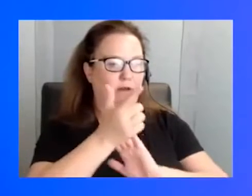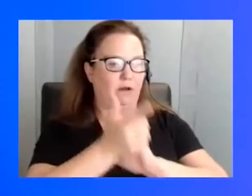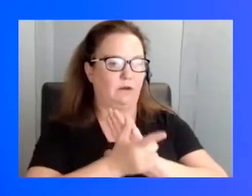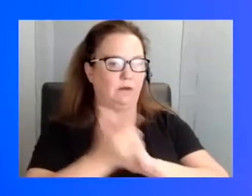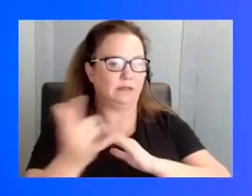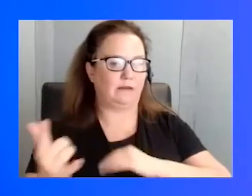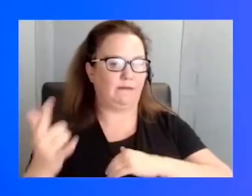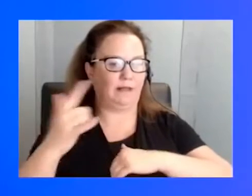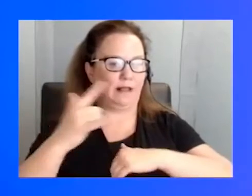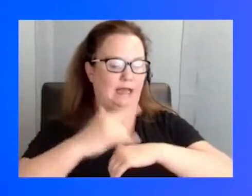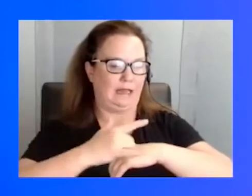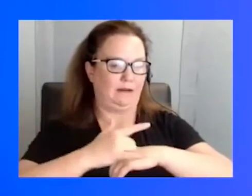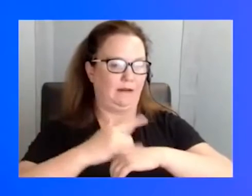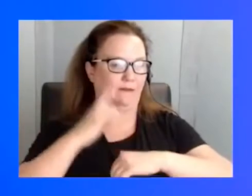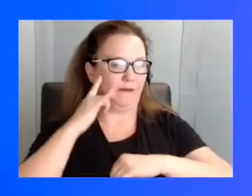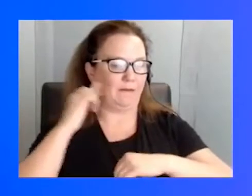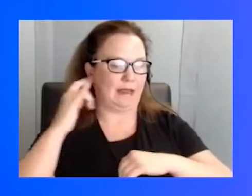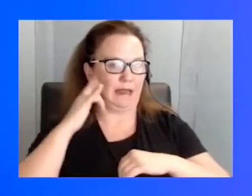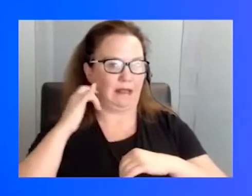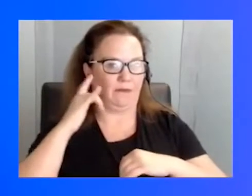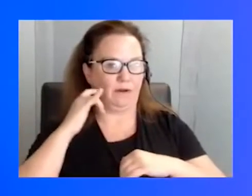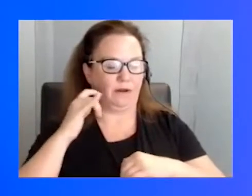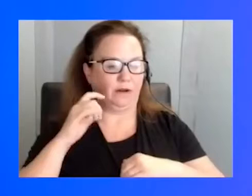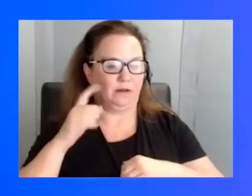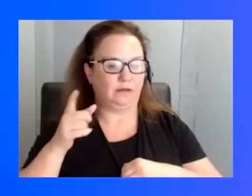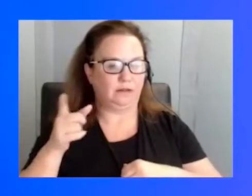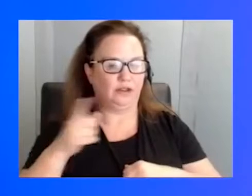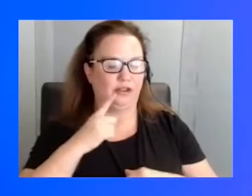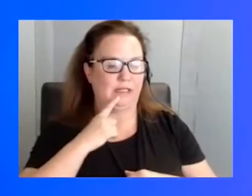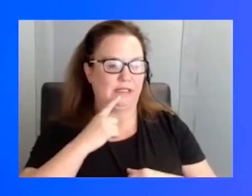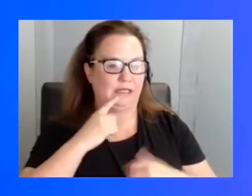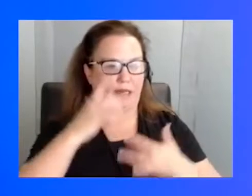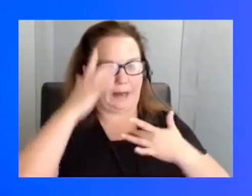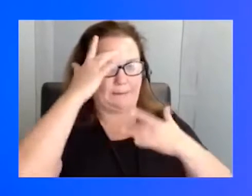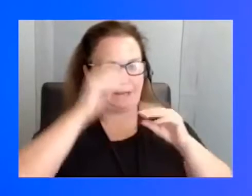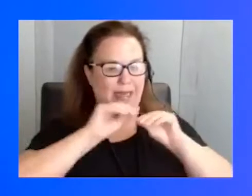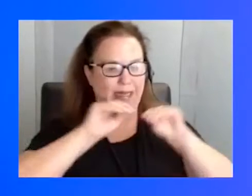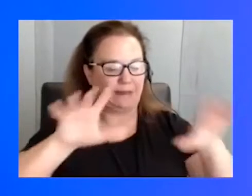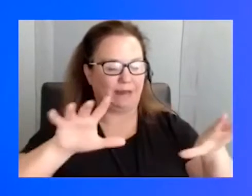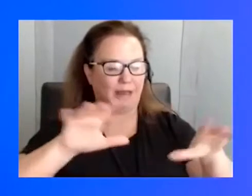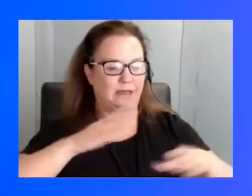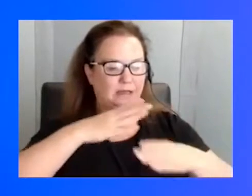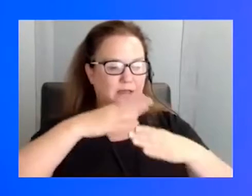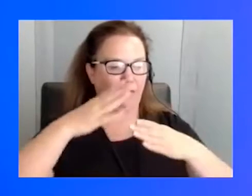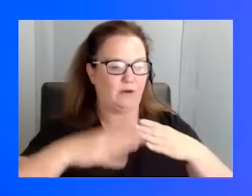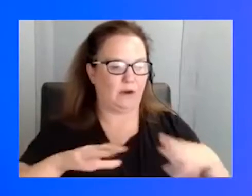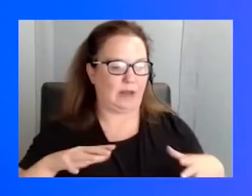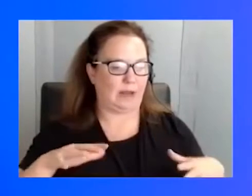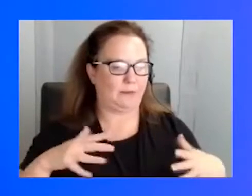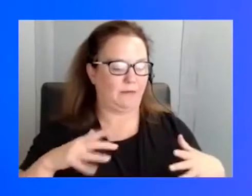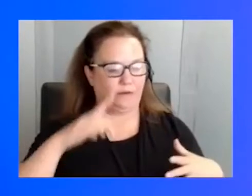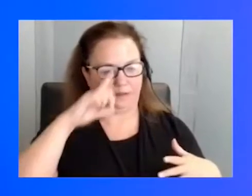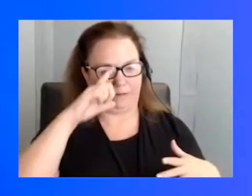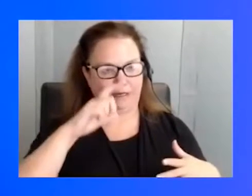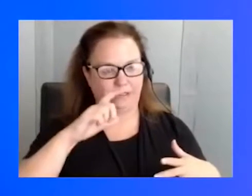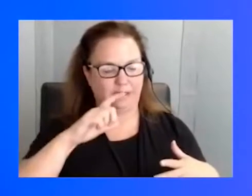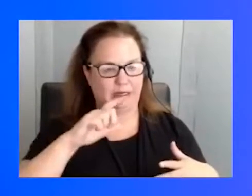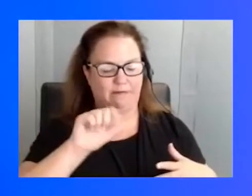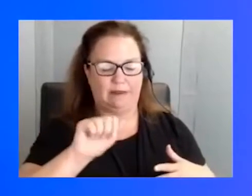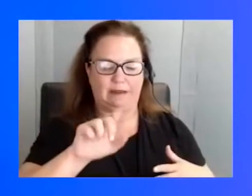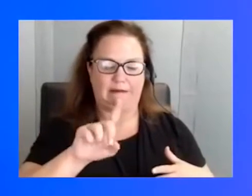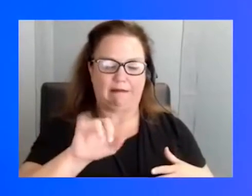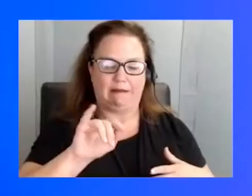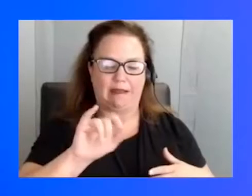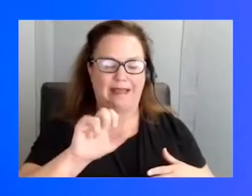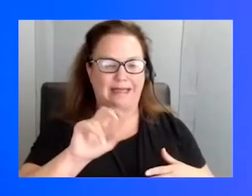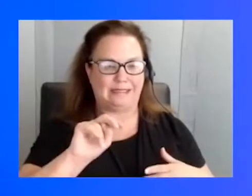of months from California because she says pandemic's over. I'm nervous because I have Addison's disease and she'll be staying with